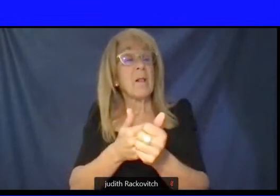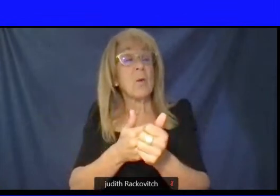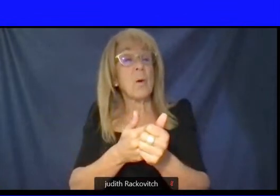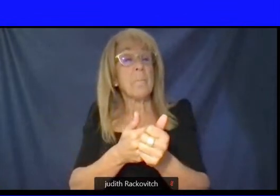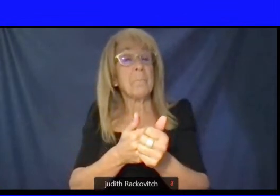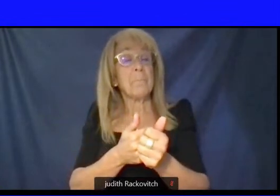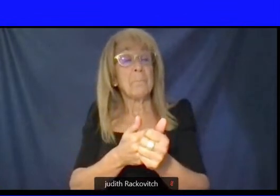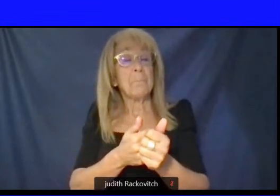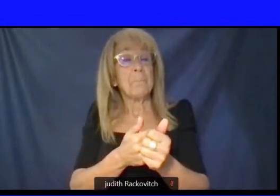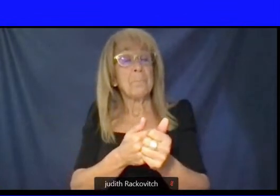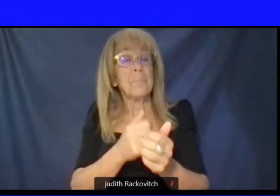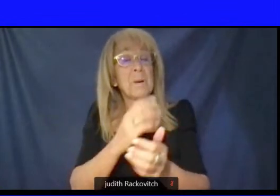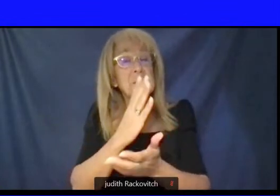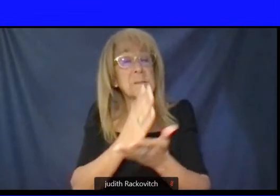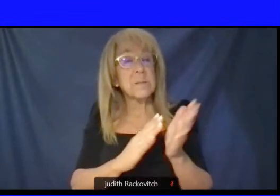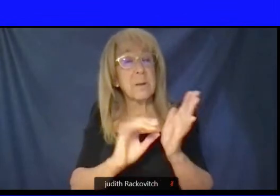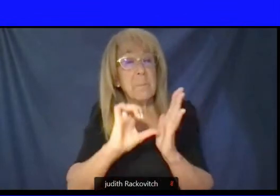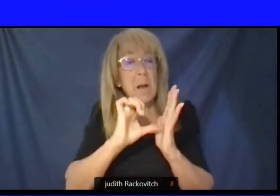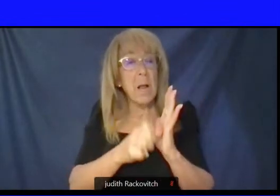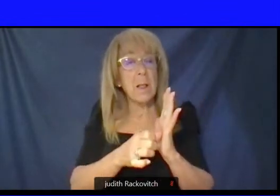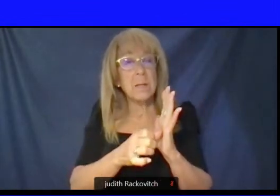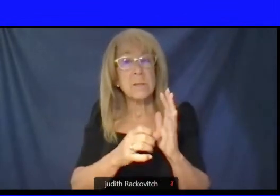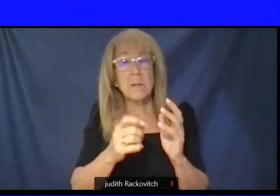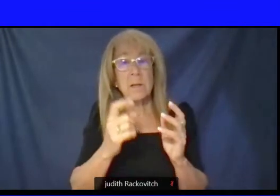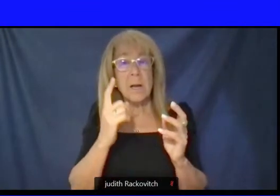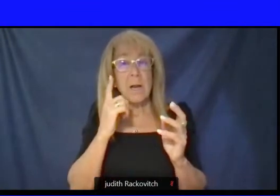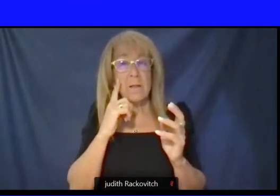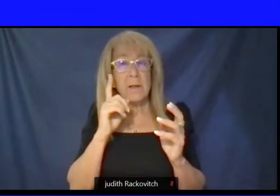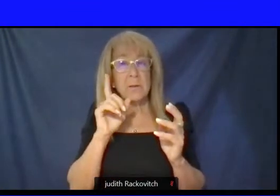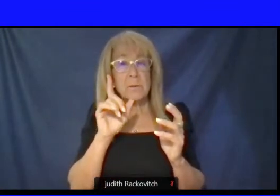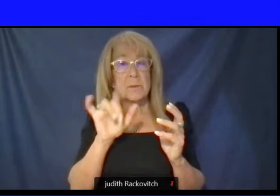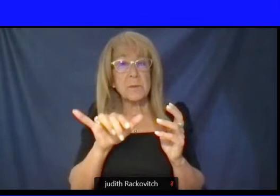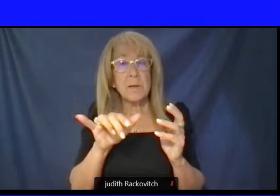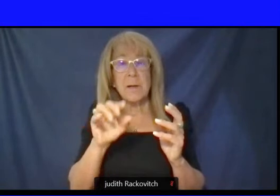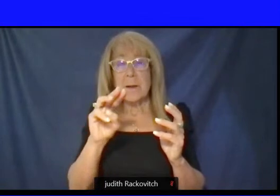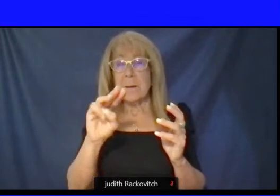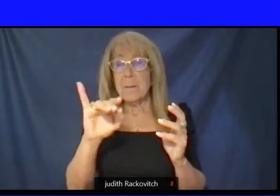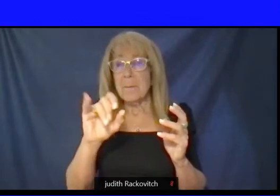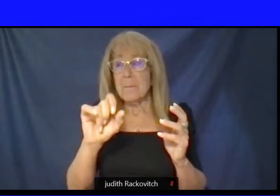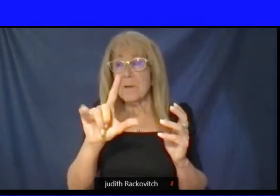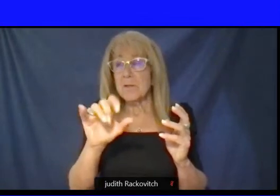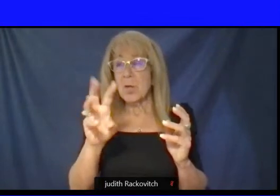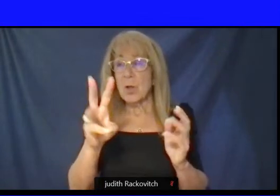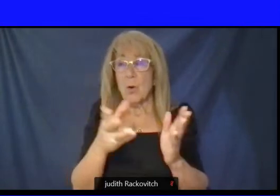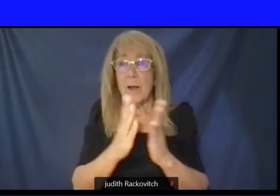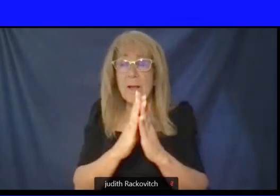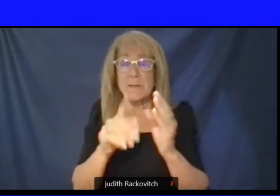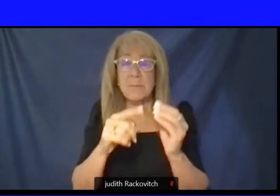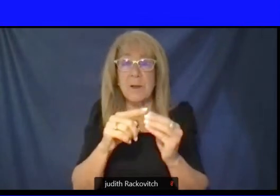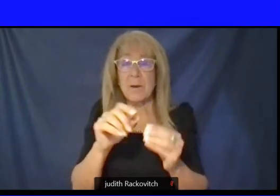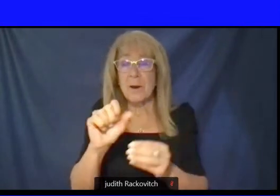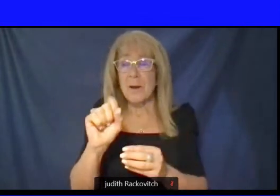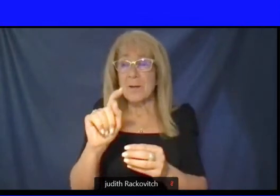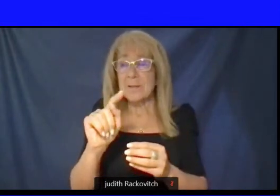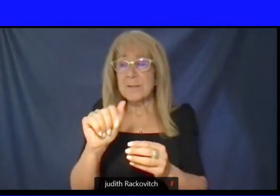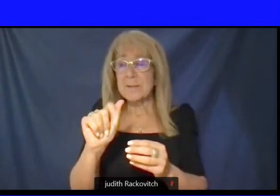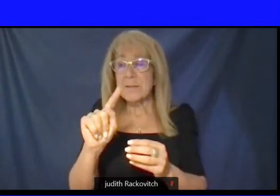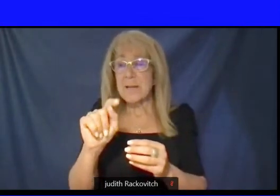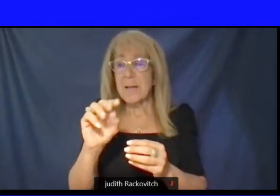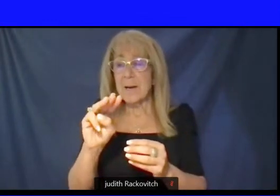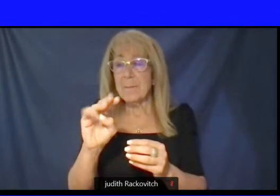clinical setting under supervision and monitoring, and it has been shown to be very highly effective in the treatment of